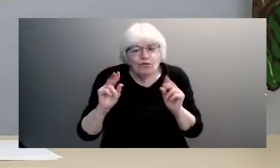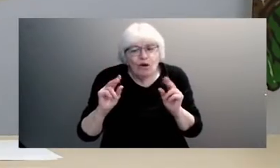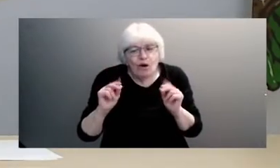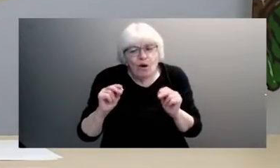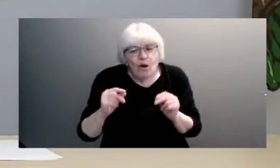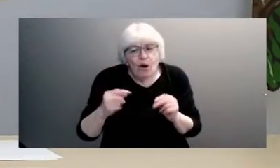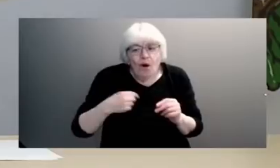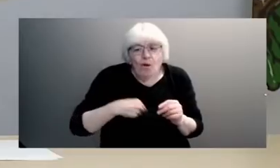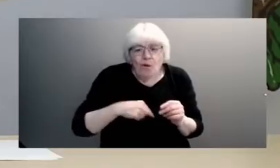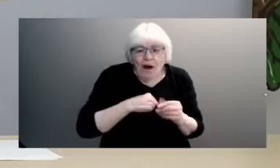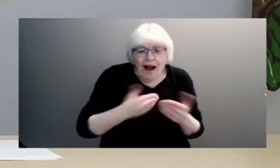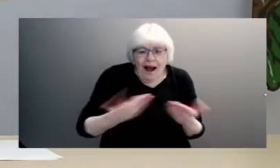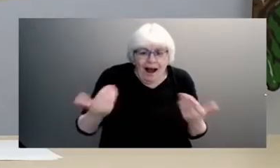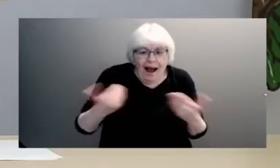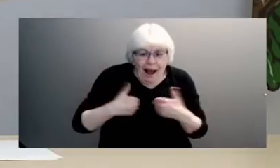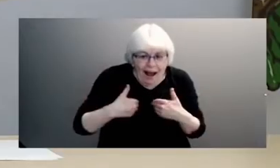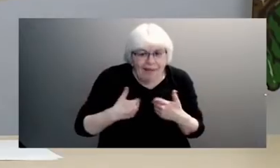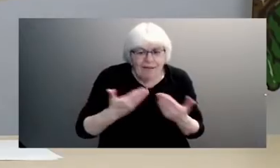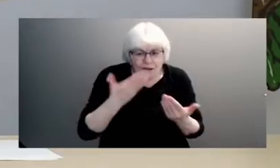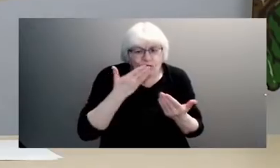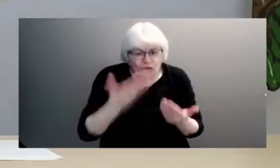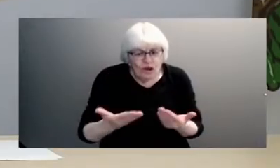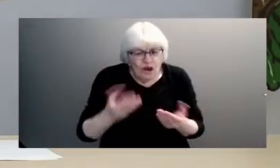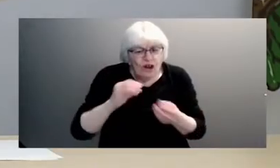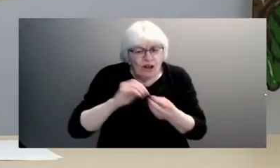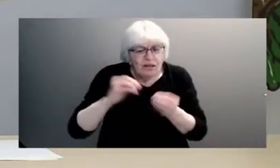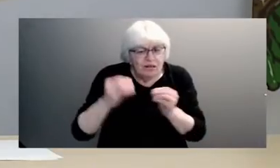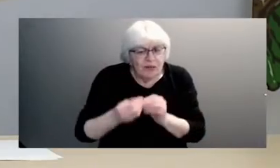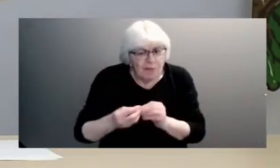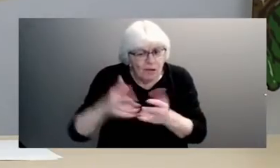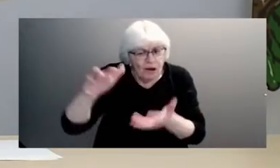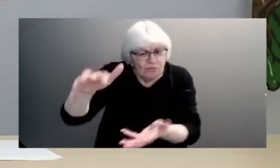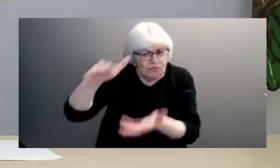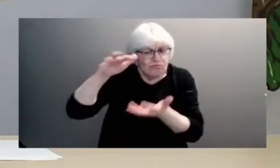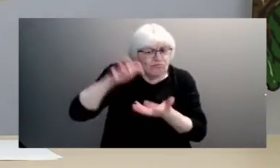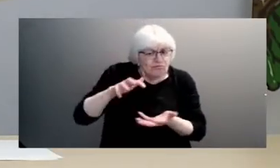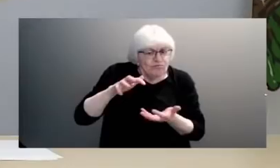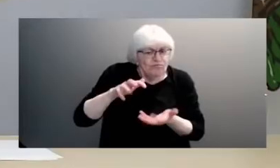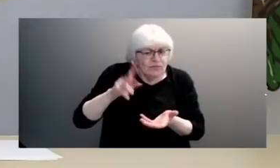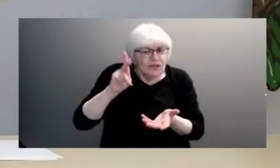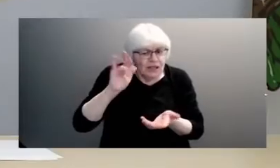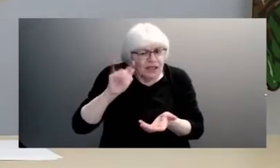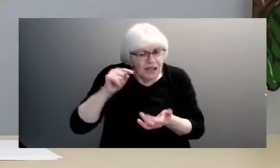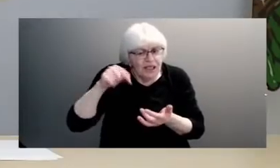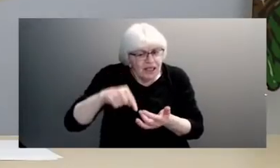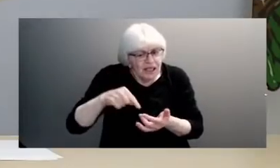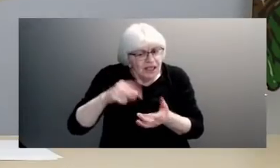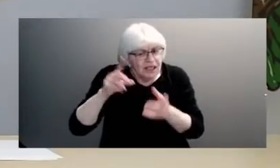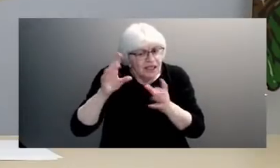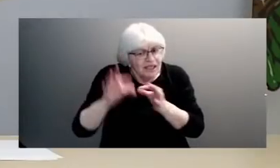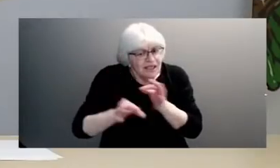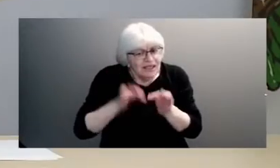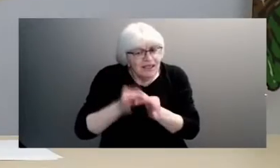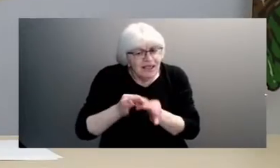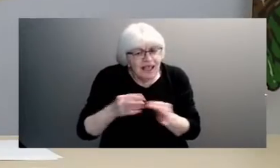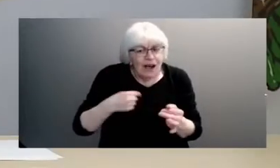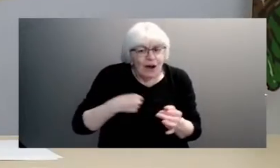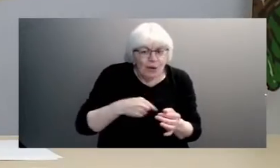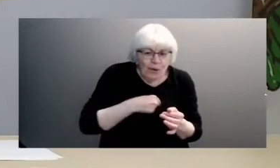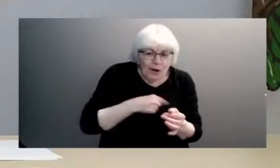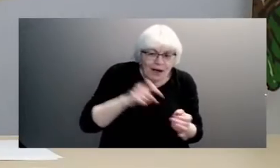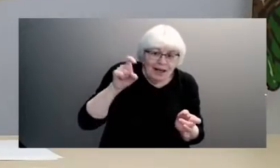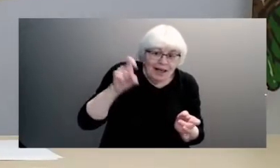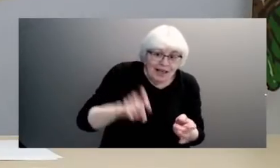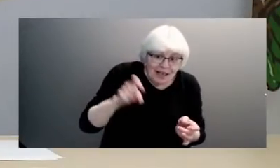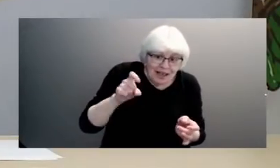also have used our antigen tests for trying to get children back to school in outbreaks, so we are definitely using